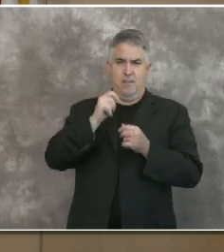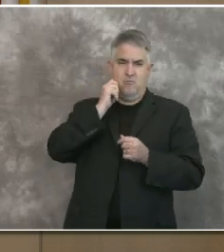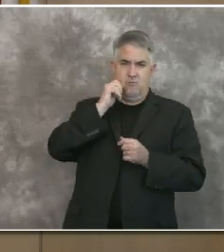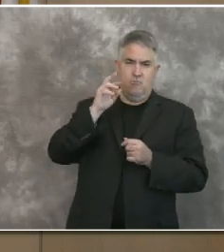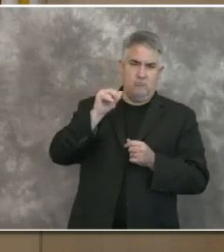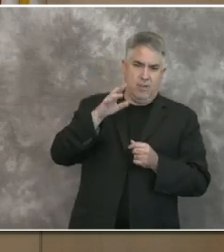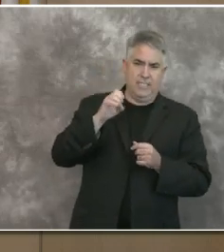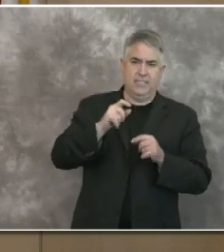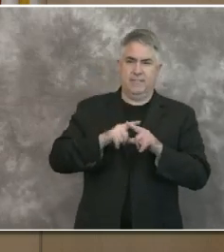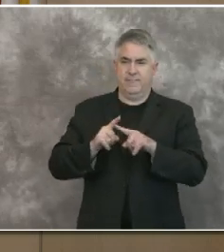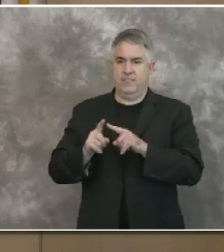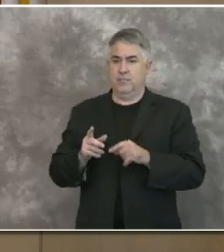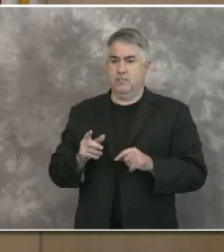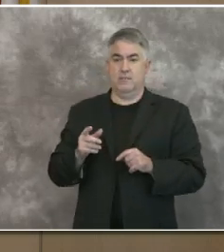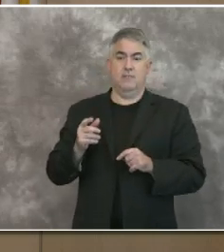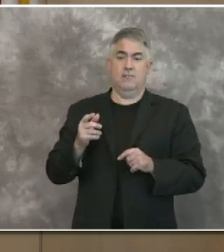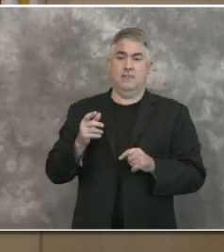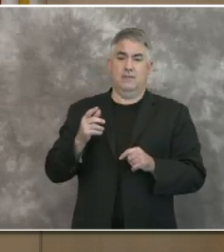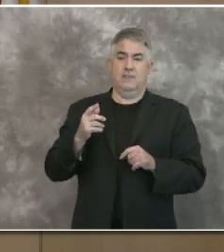everyone responds differently. Okay.